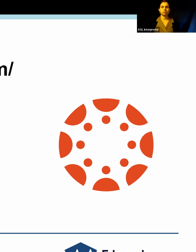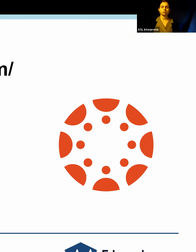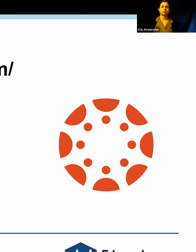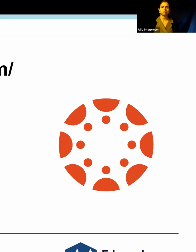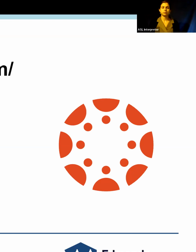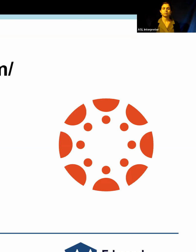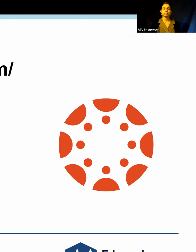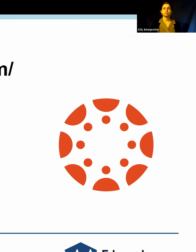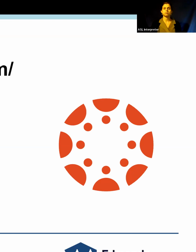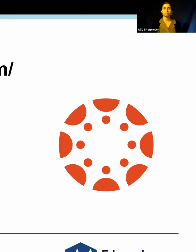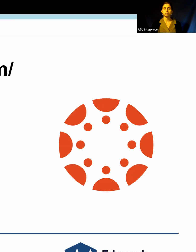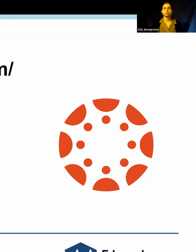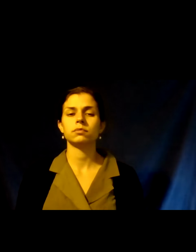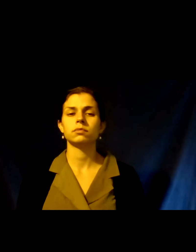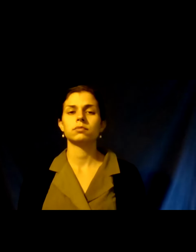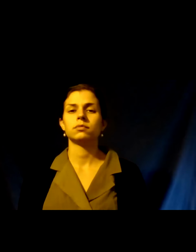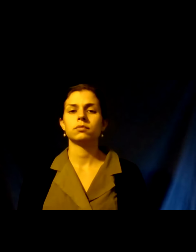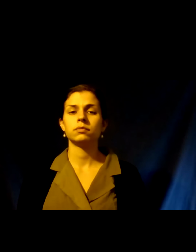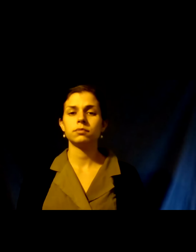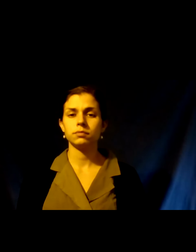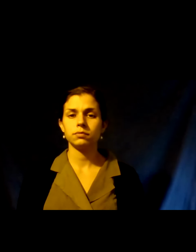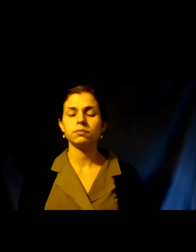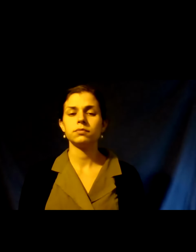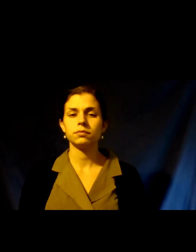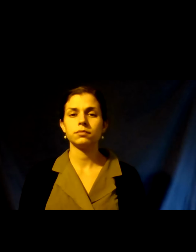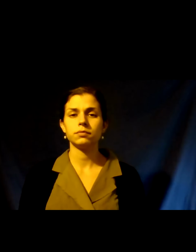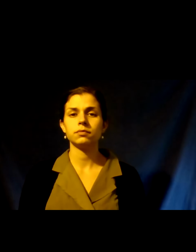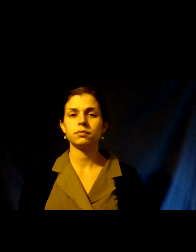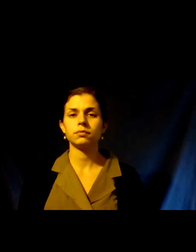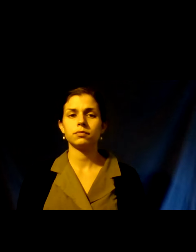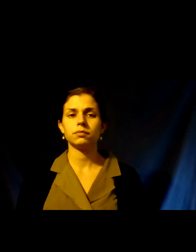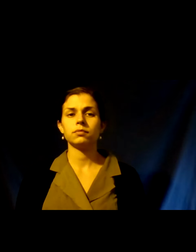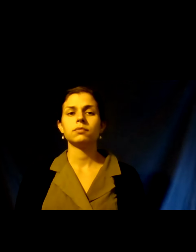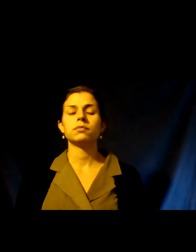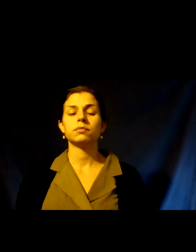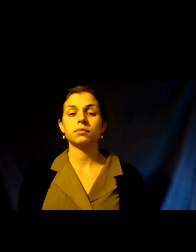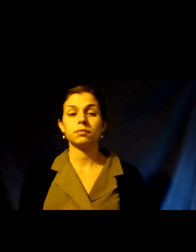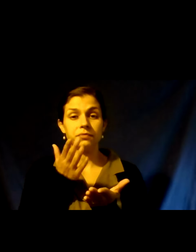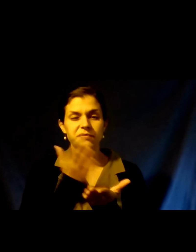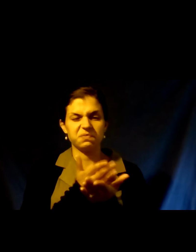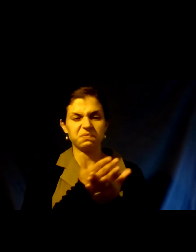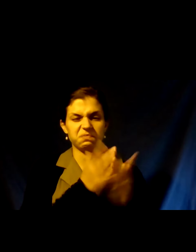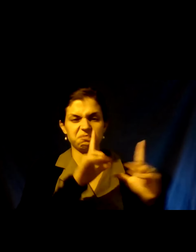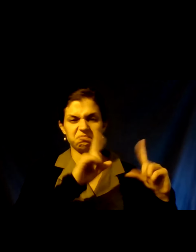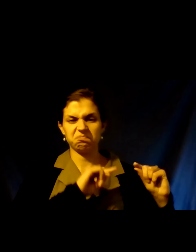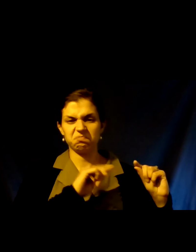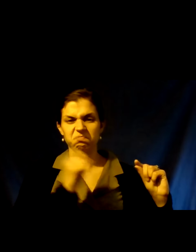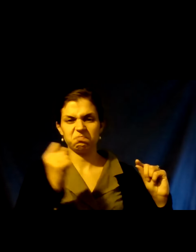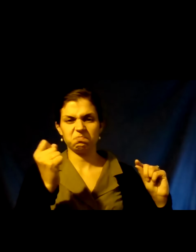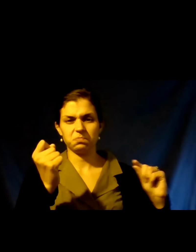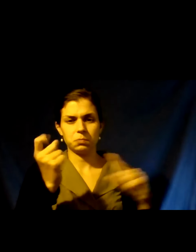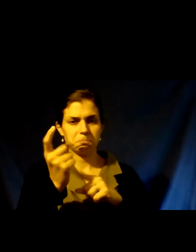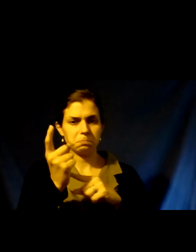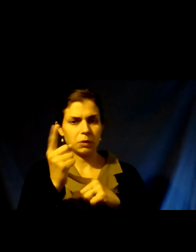The first step I'm going to show, stop share and switch to my mobile device.